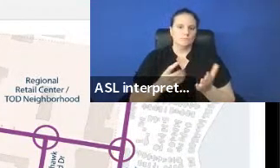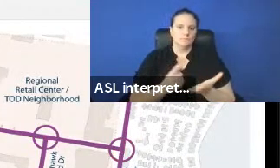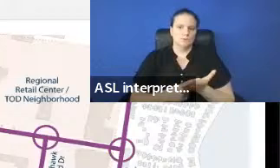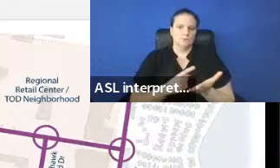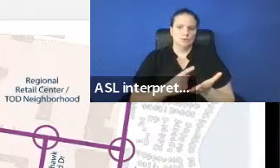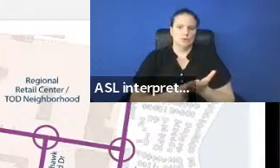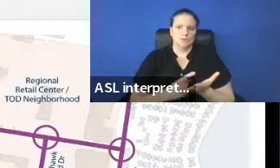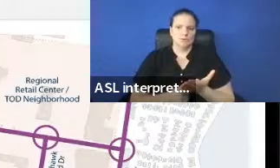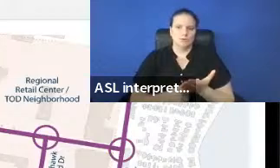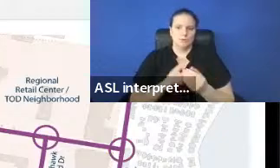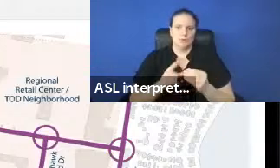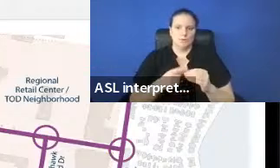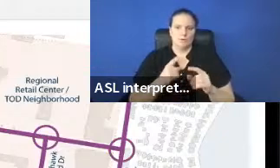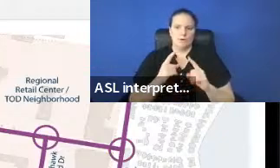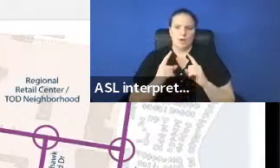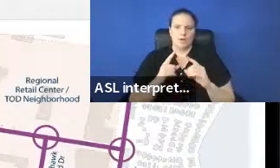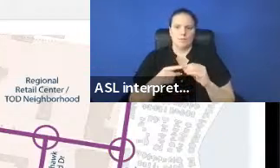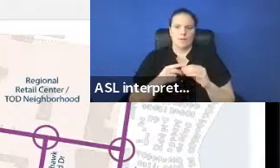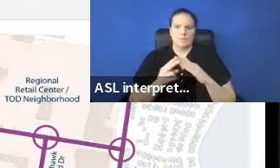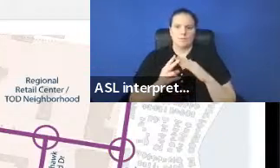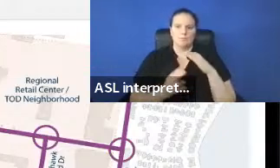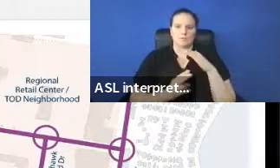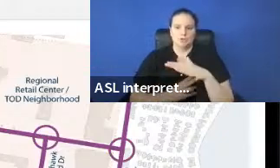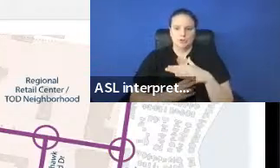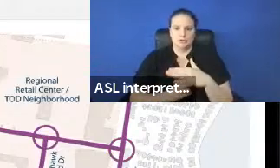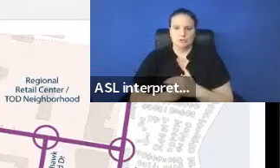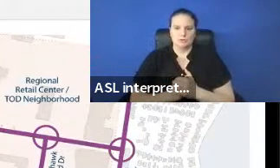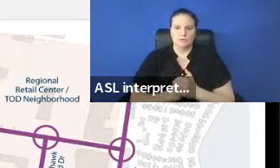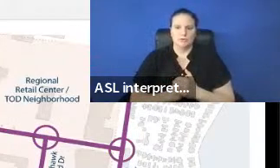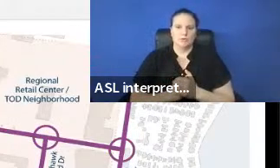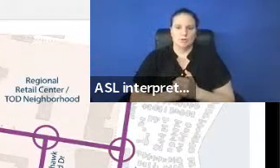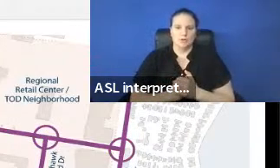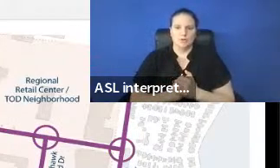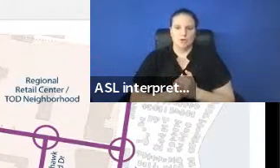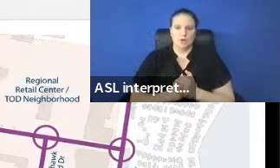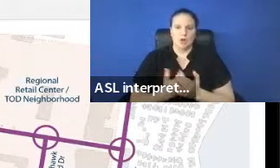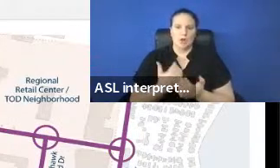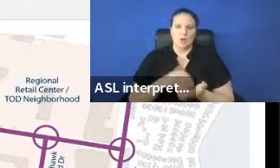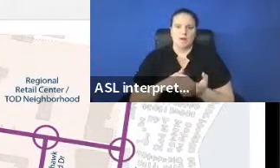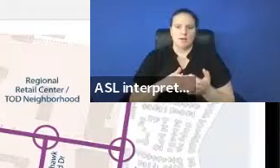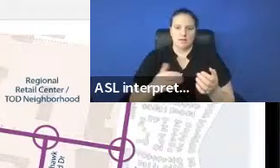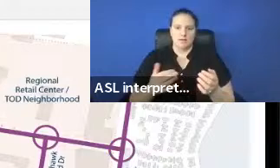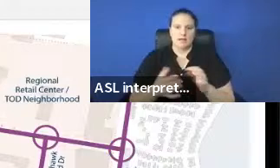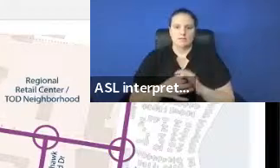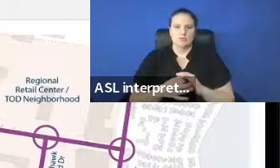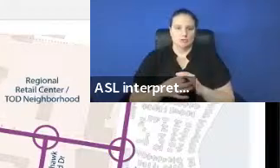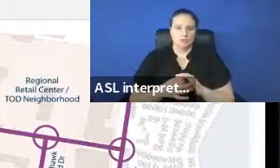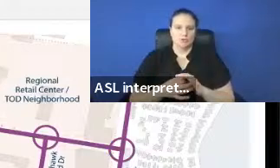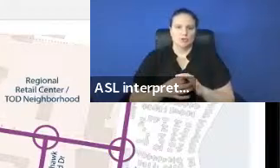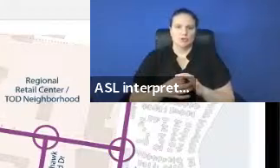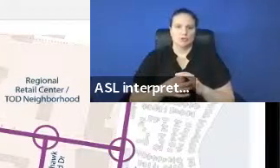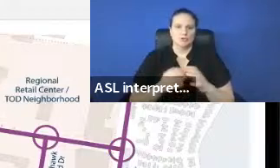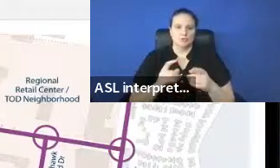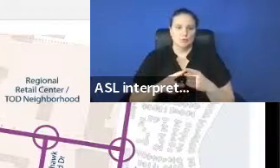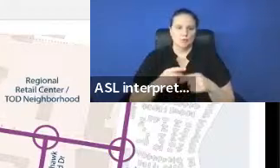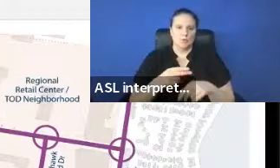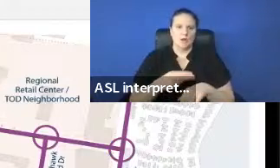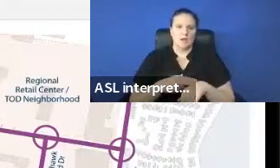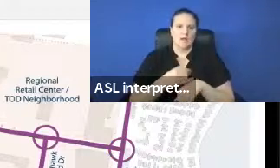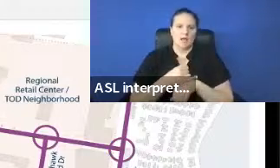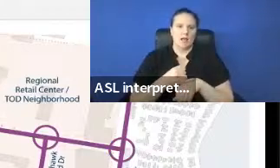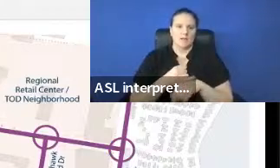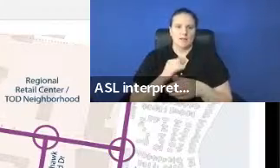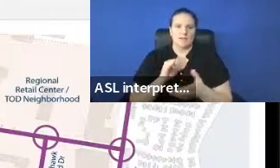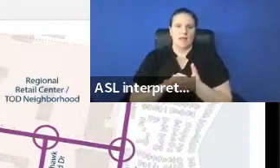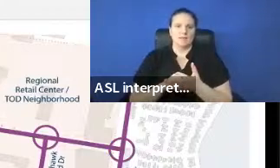when we were talking about the bridges. Again, the connection to Hayden Island is